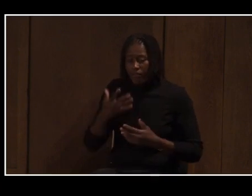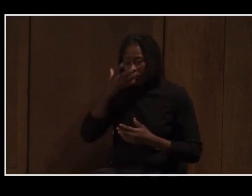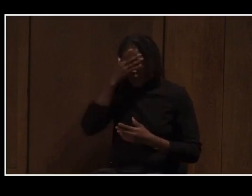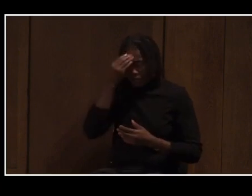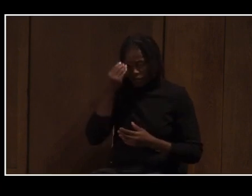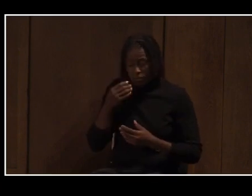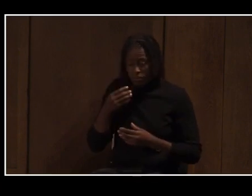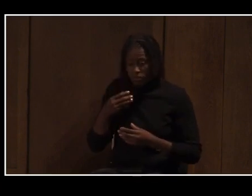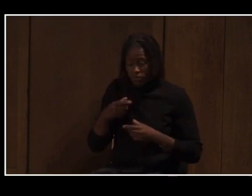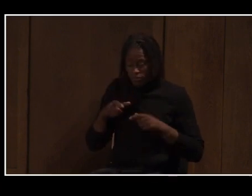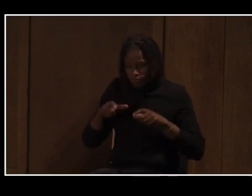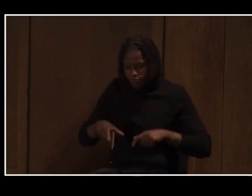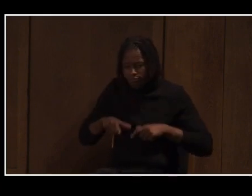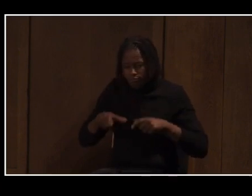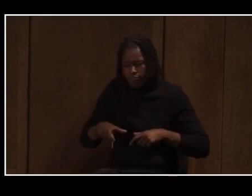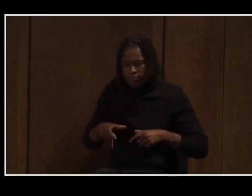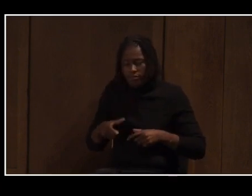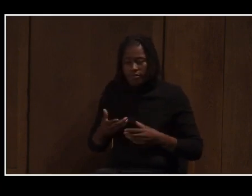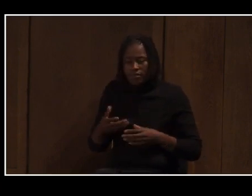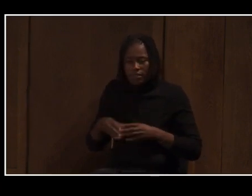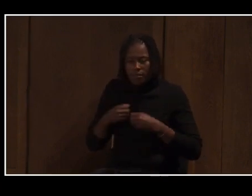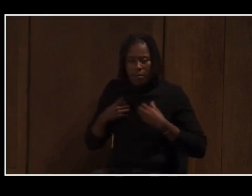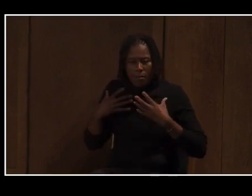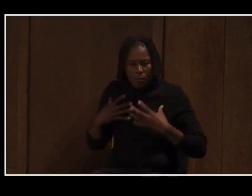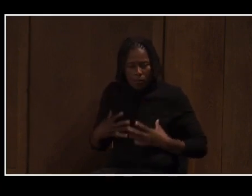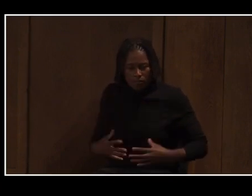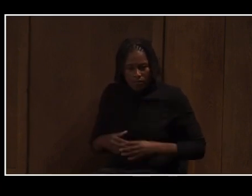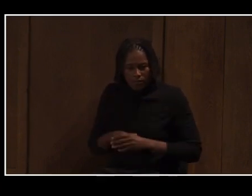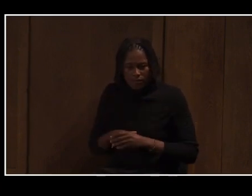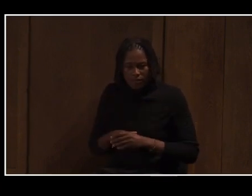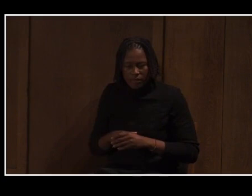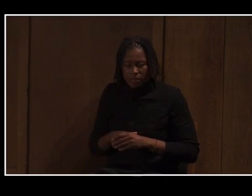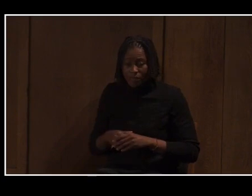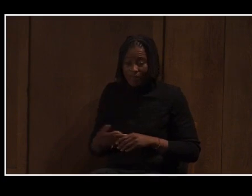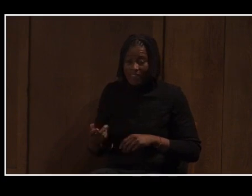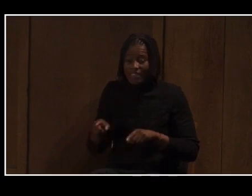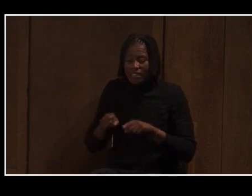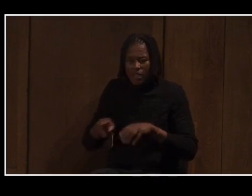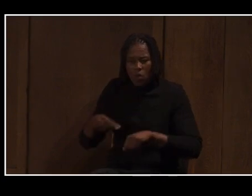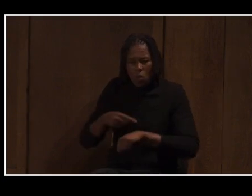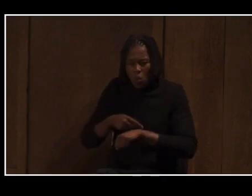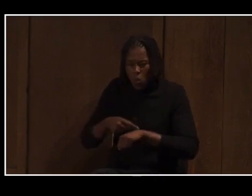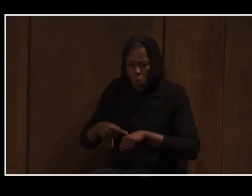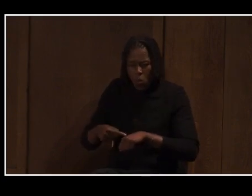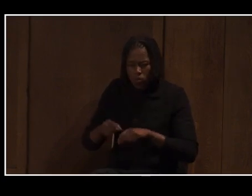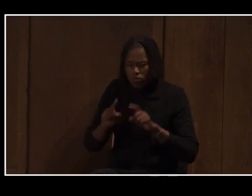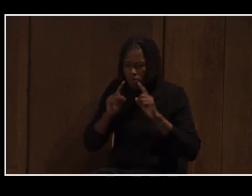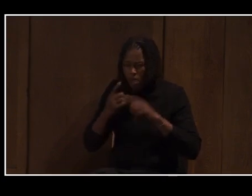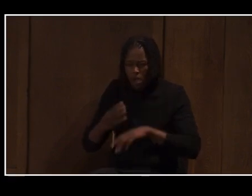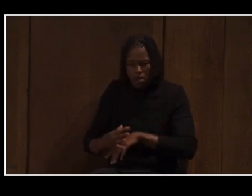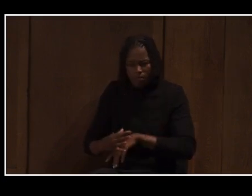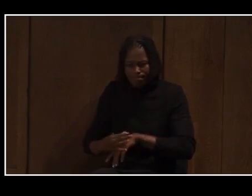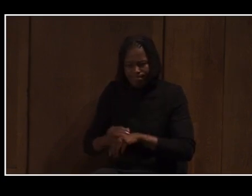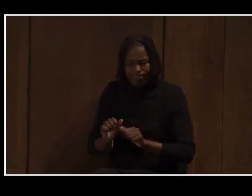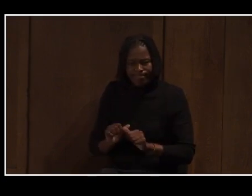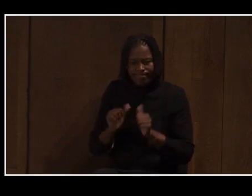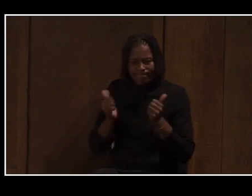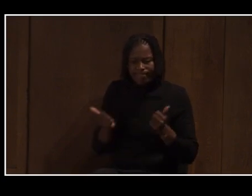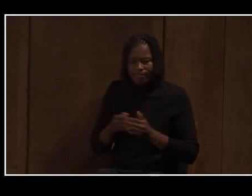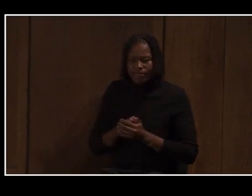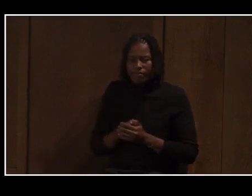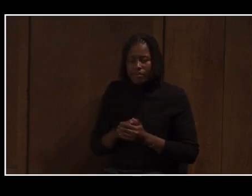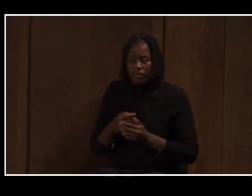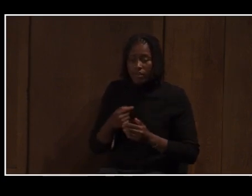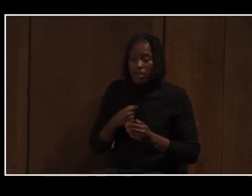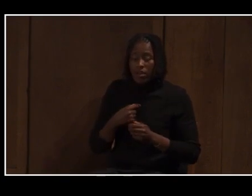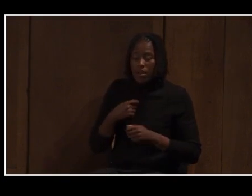never-ending psychic lobotomy, and like Chiron's wound, it refuses to be healed. I've become an alchemist, a seamstress, a time